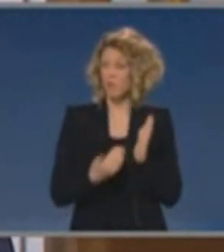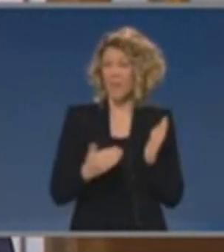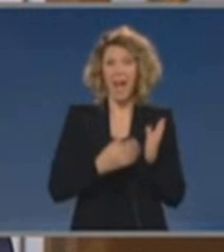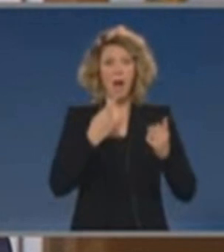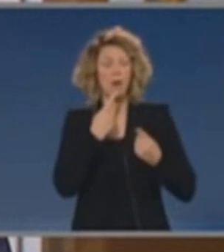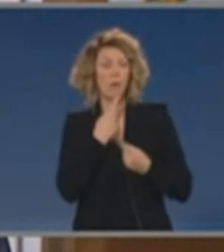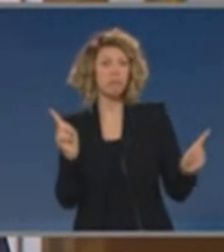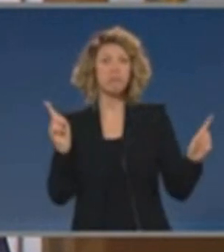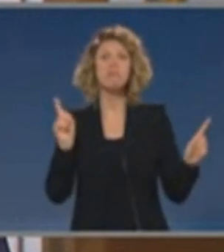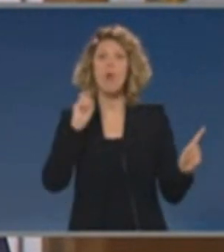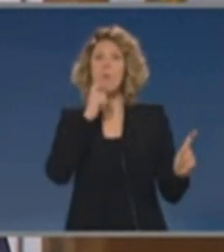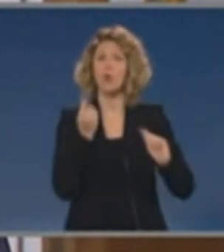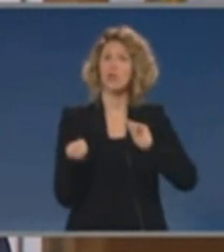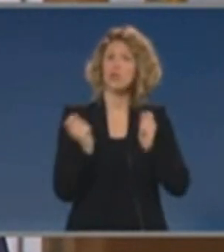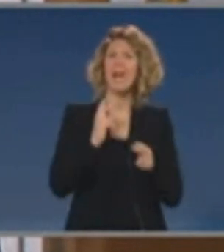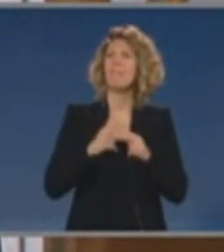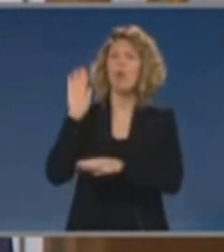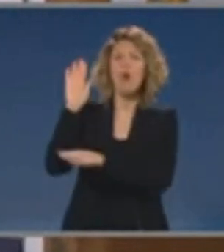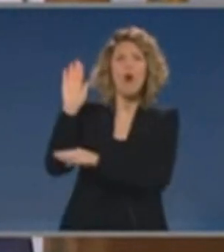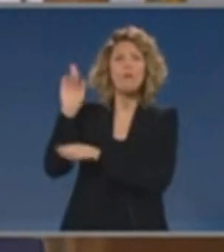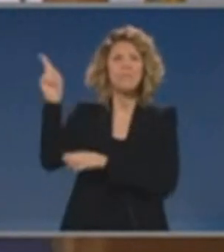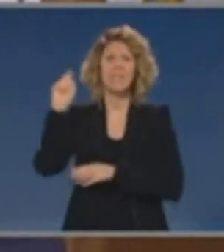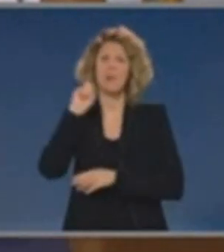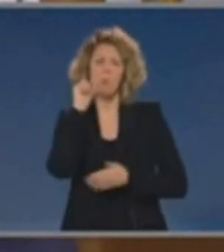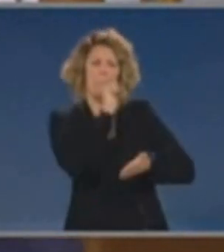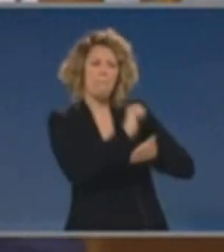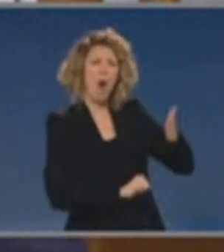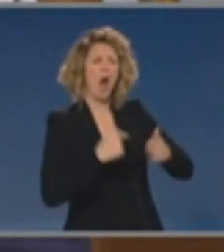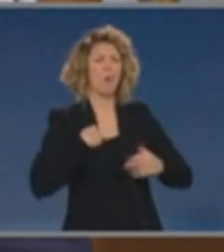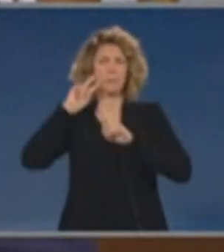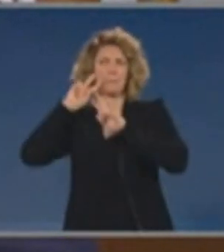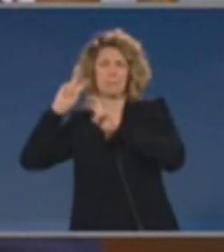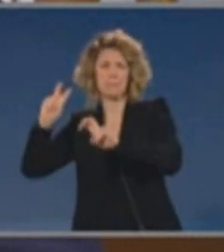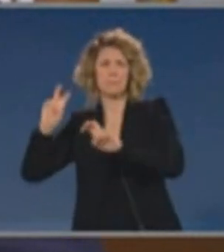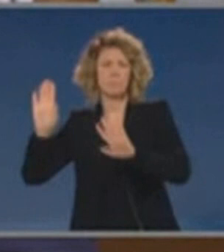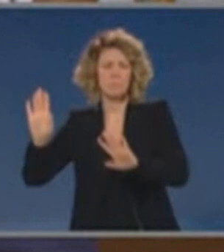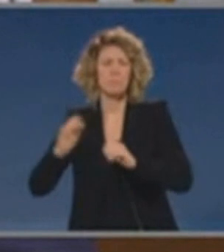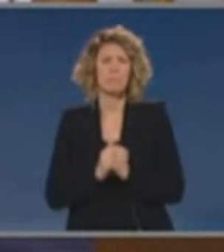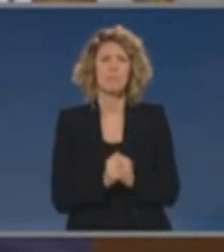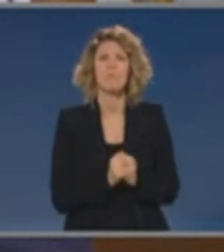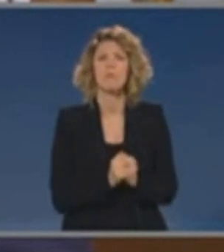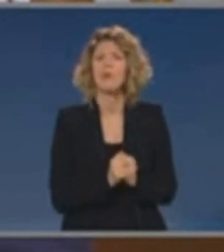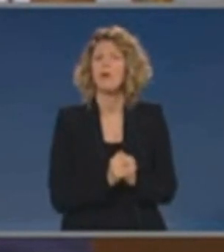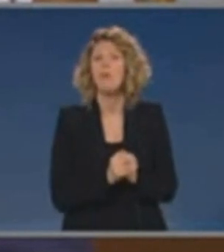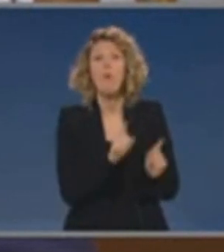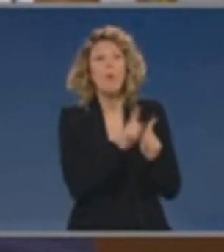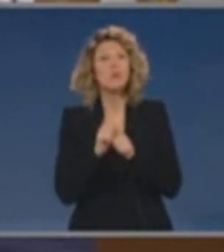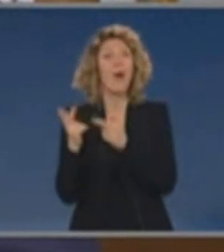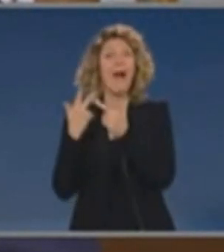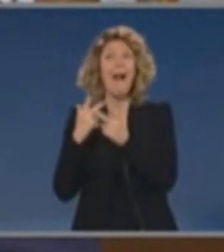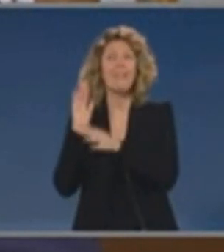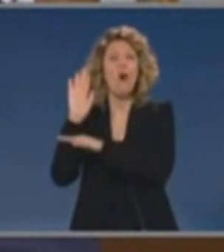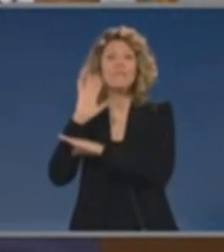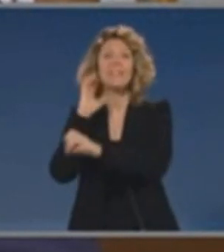reforms today to the national security test, to streamline passive